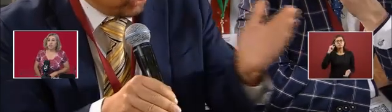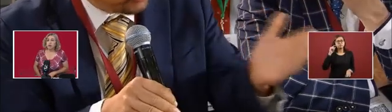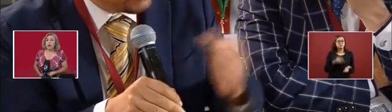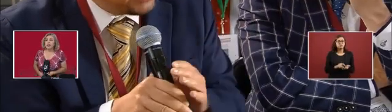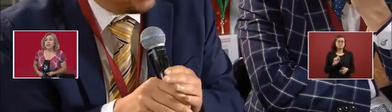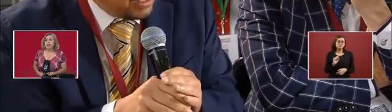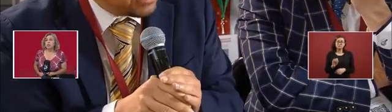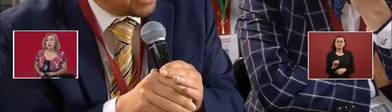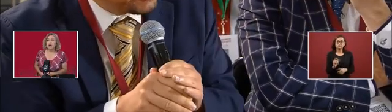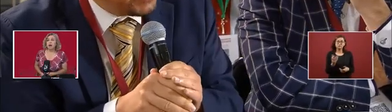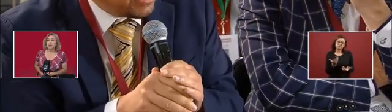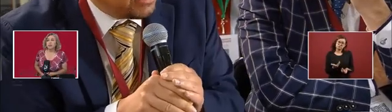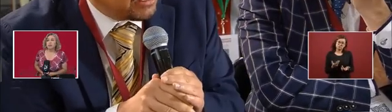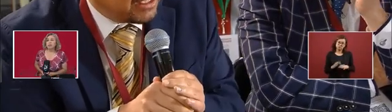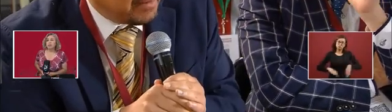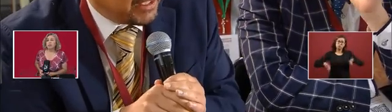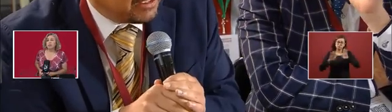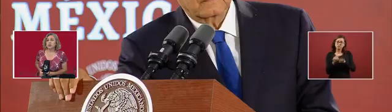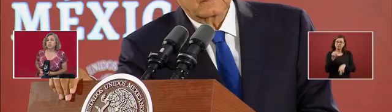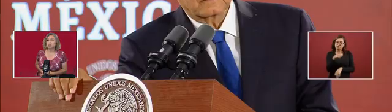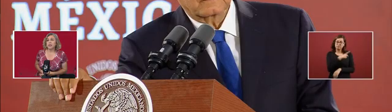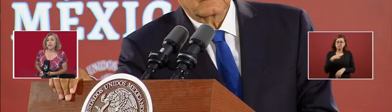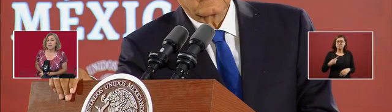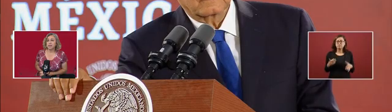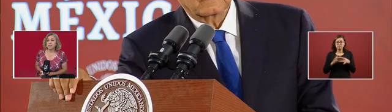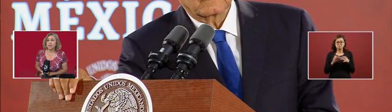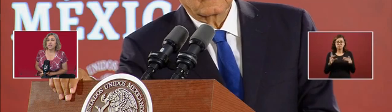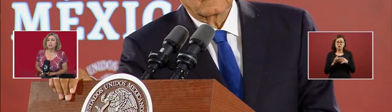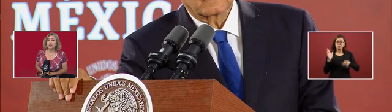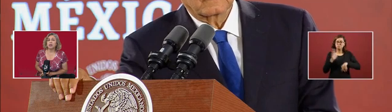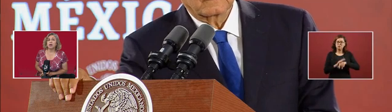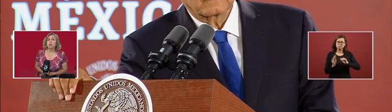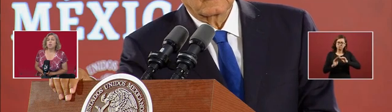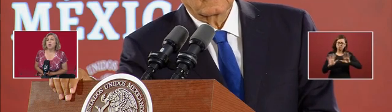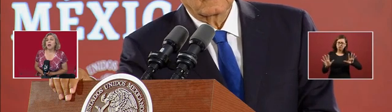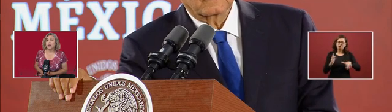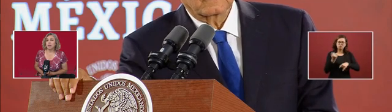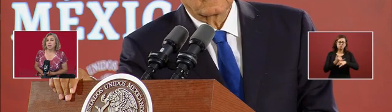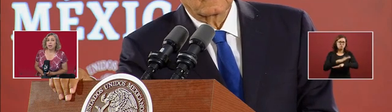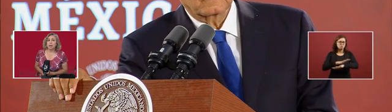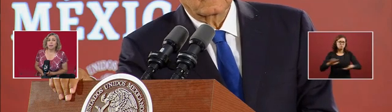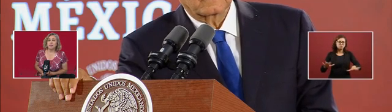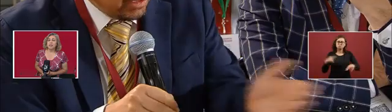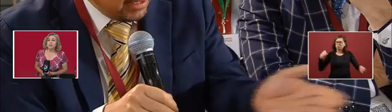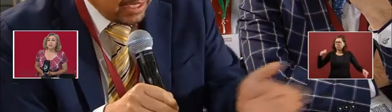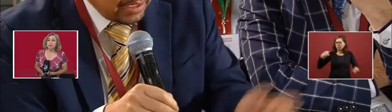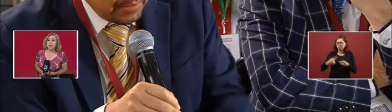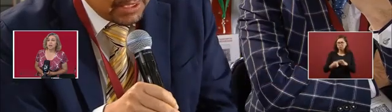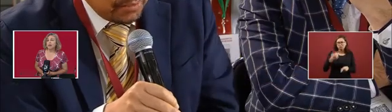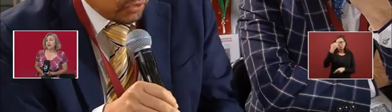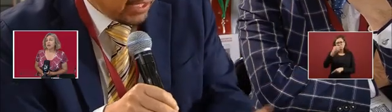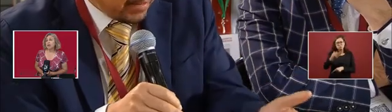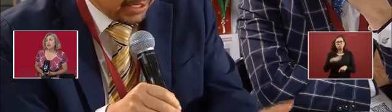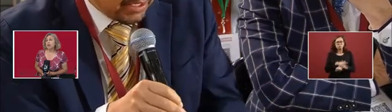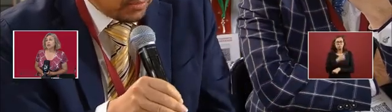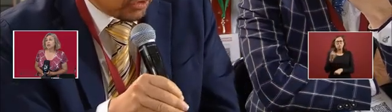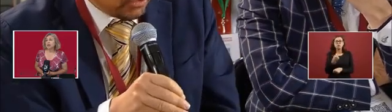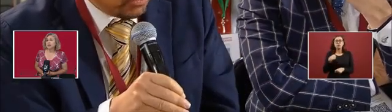with the participation of the people, with the communities. They gave the lands. They gave the